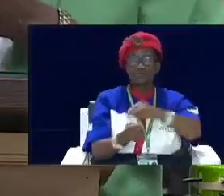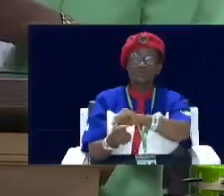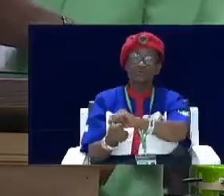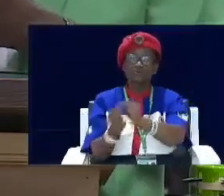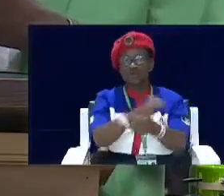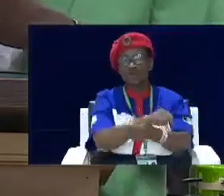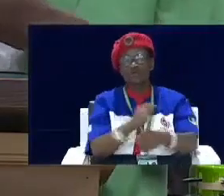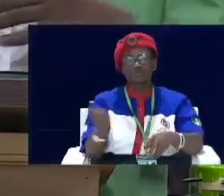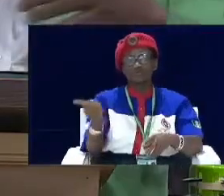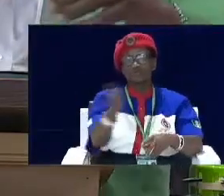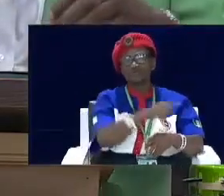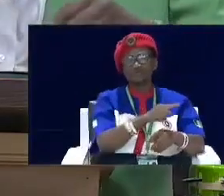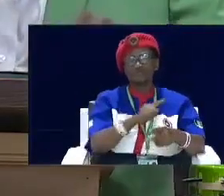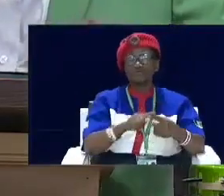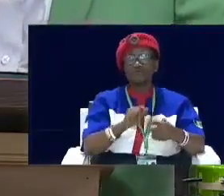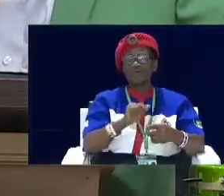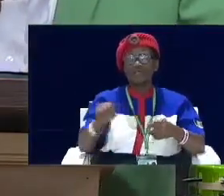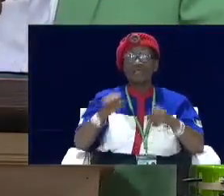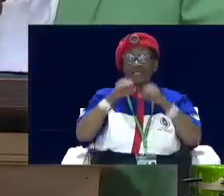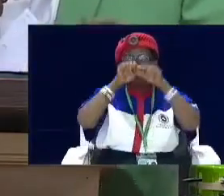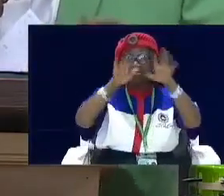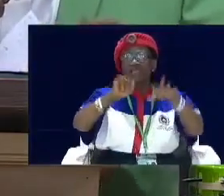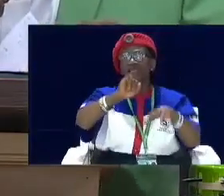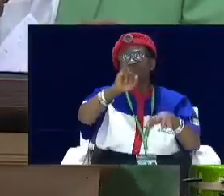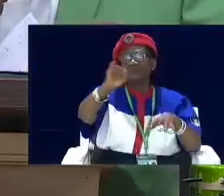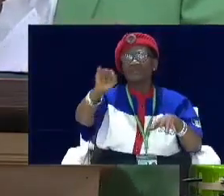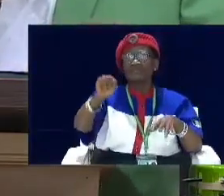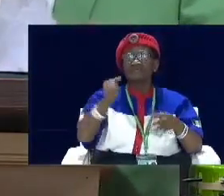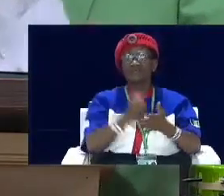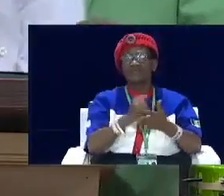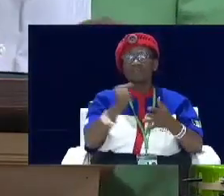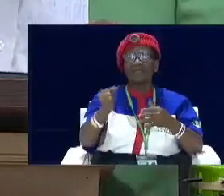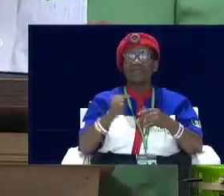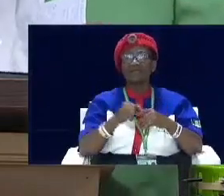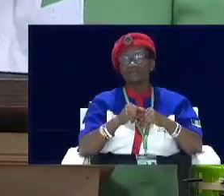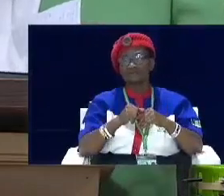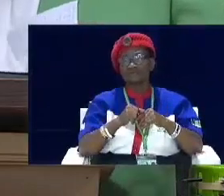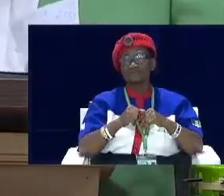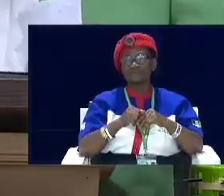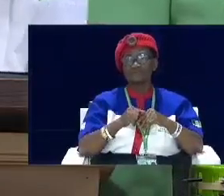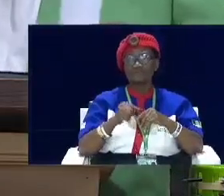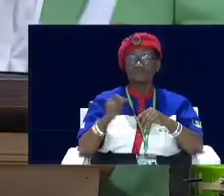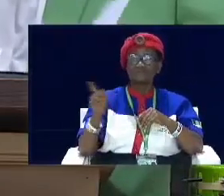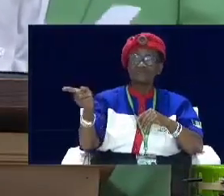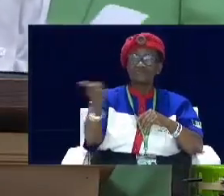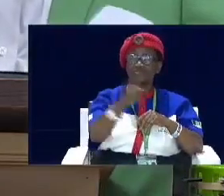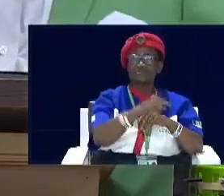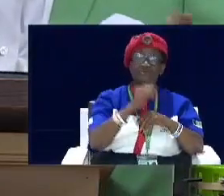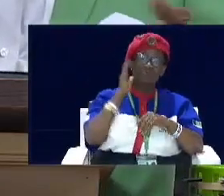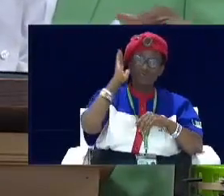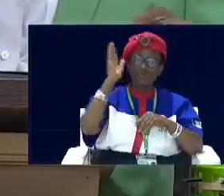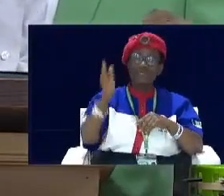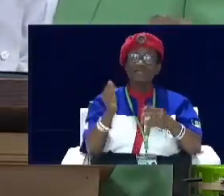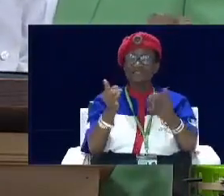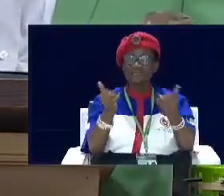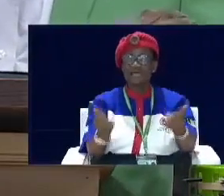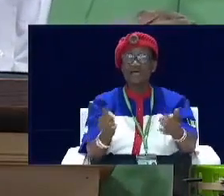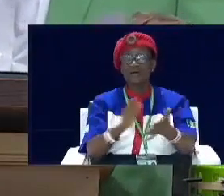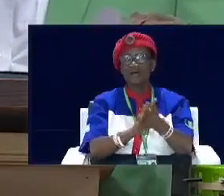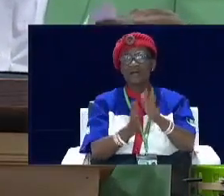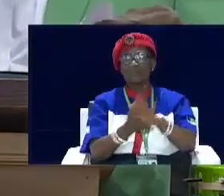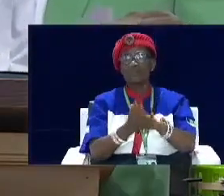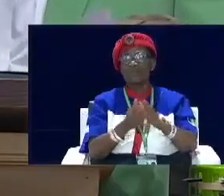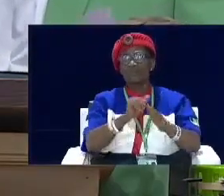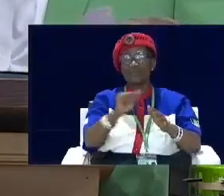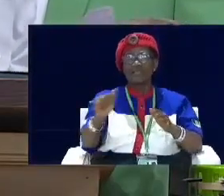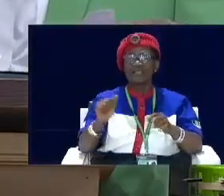ipa ipele keji o na ni ki iwo gangan wa di ibukun fun awon miran. You will now become a blessing to